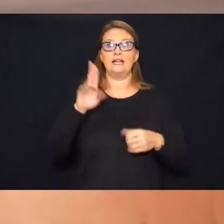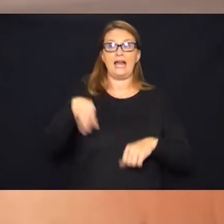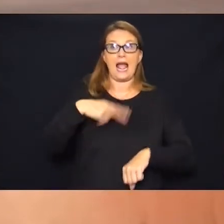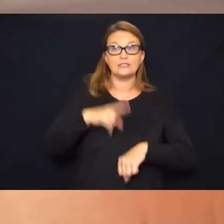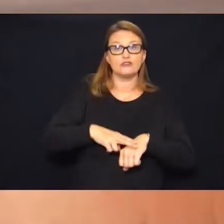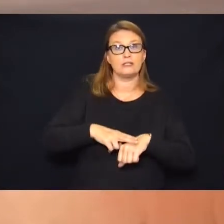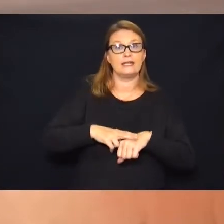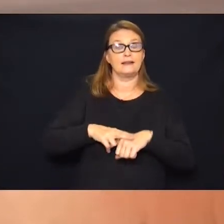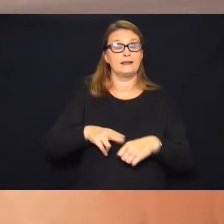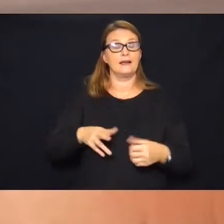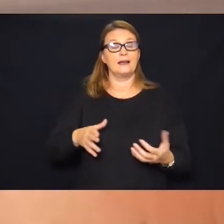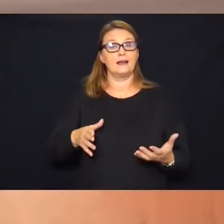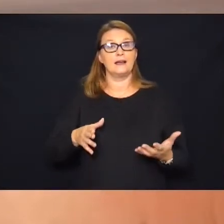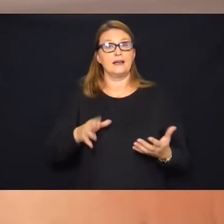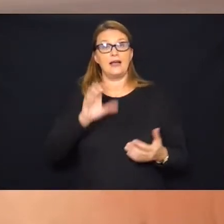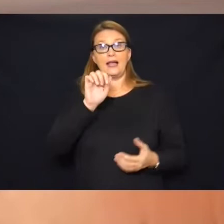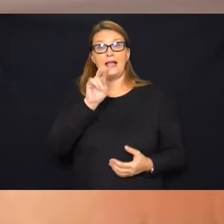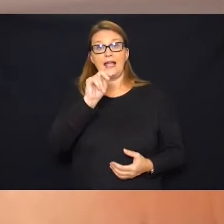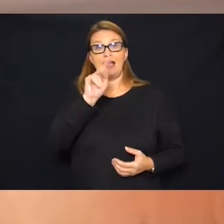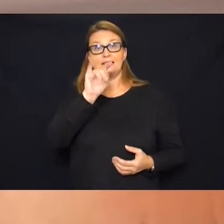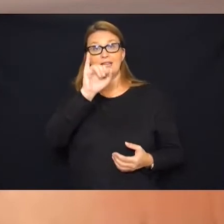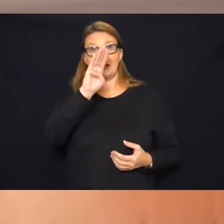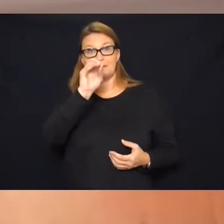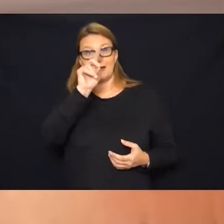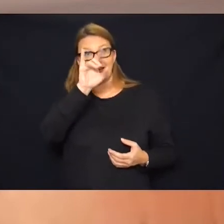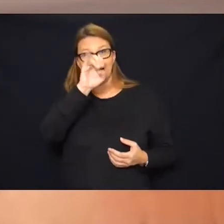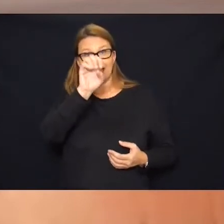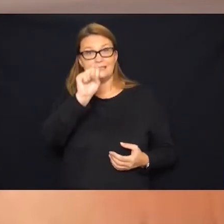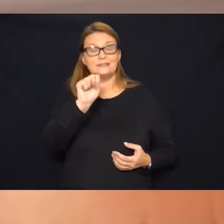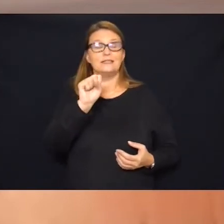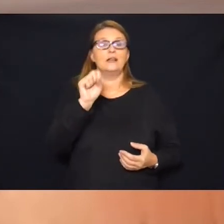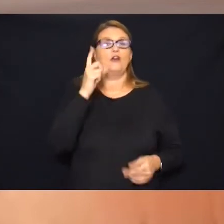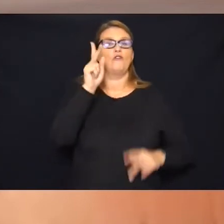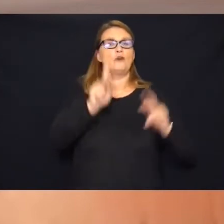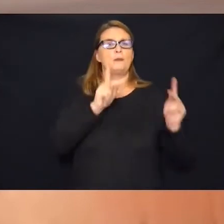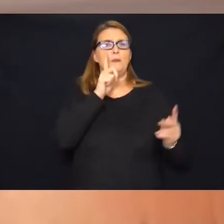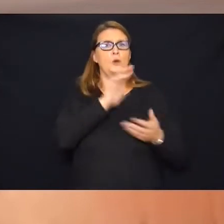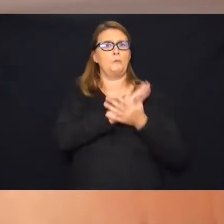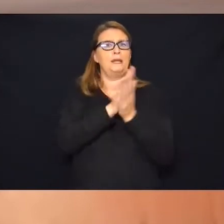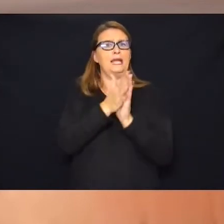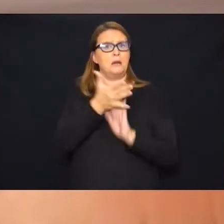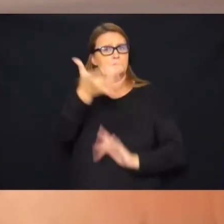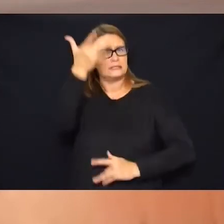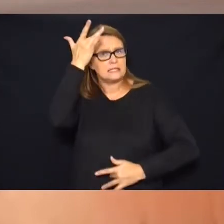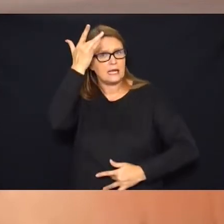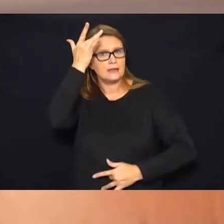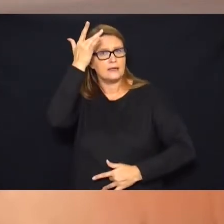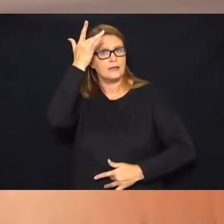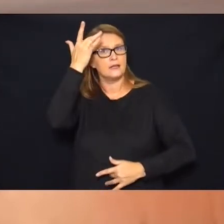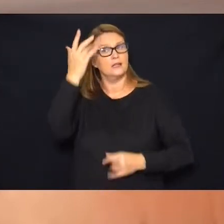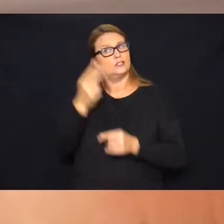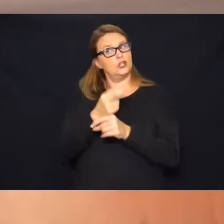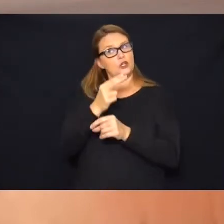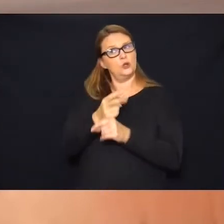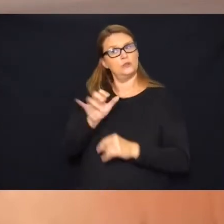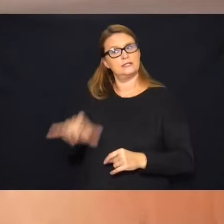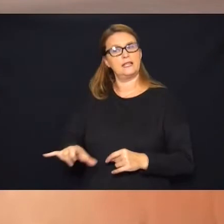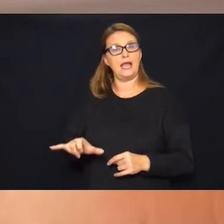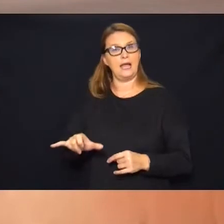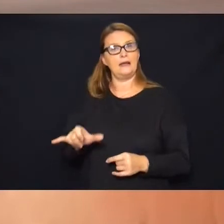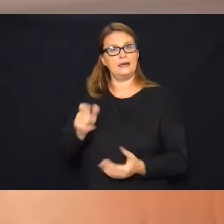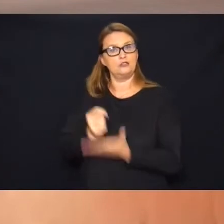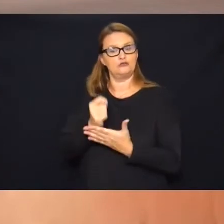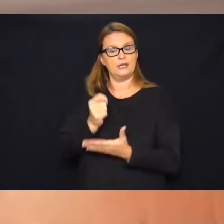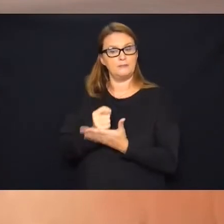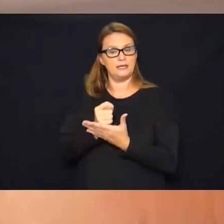way of antibodies for those who might get sick. To use effectively what treatments that